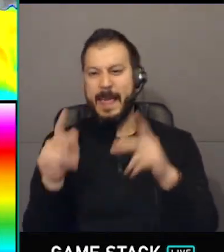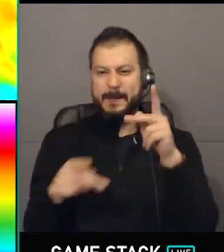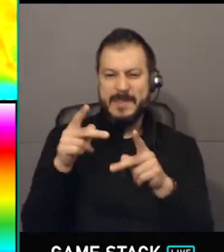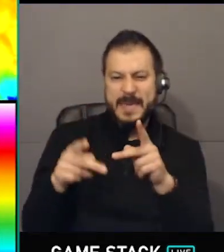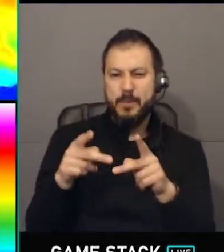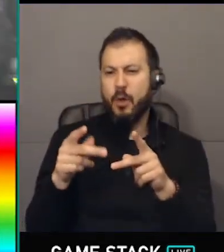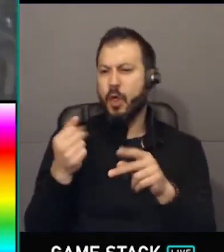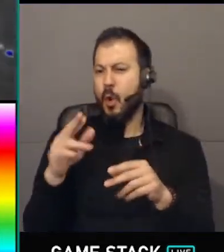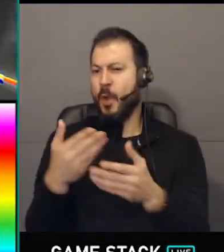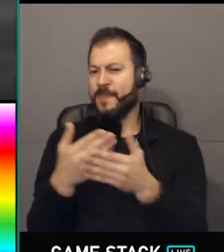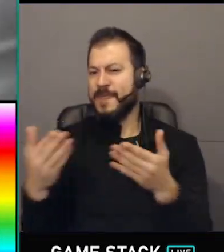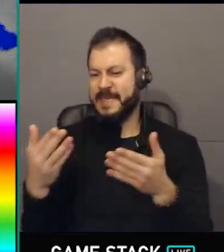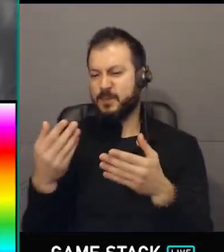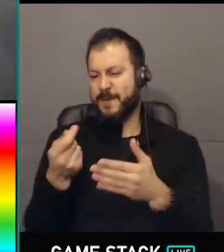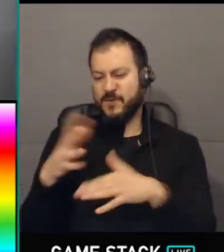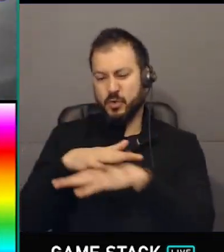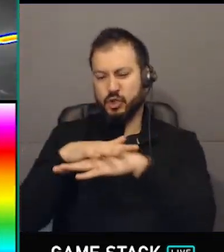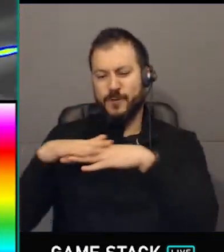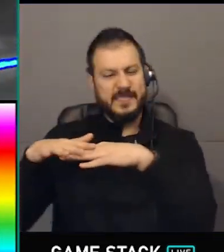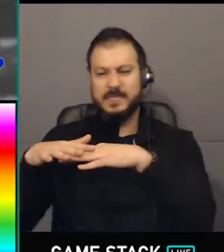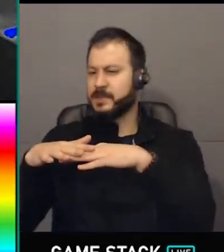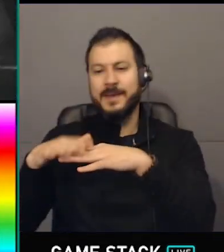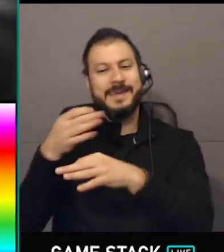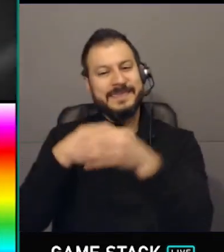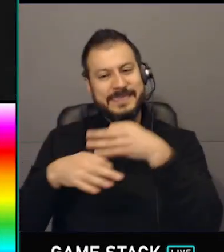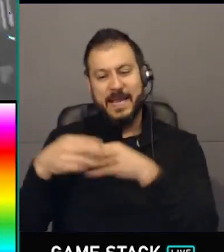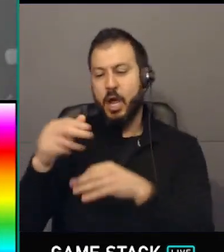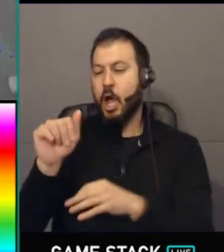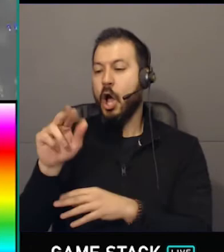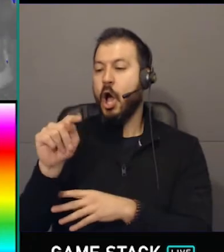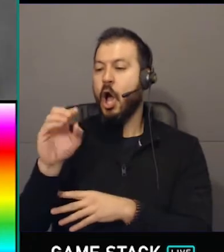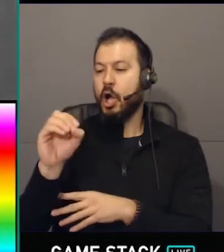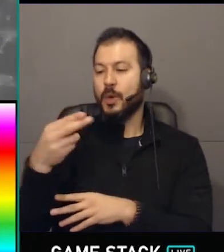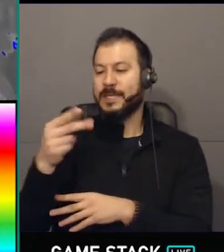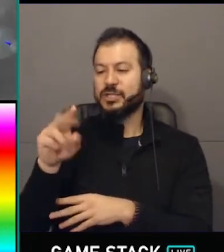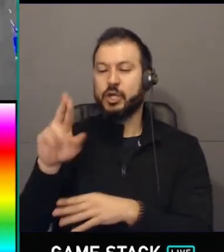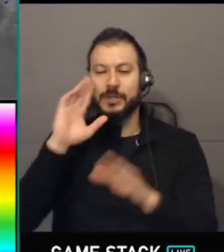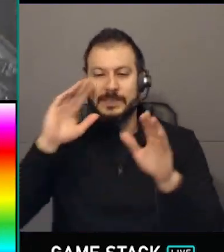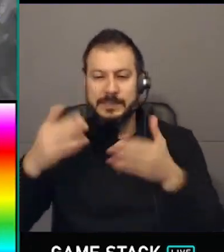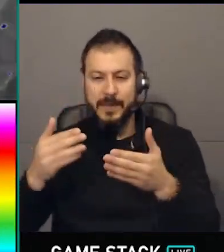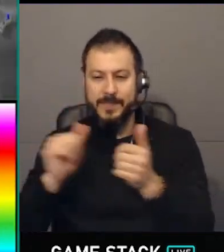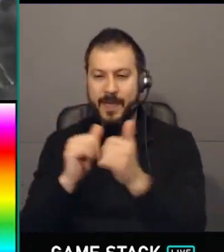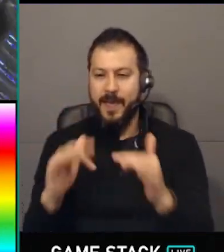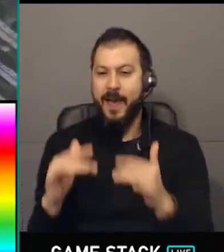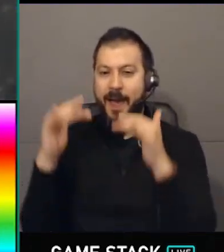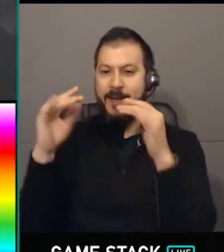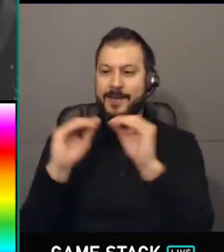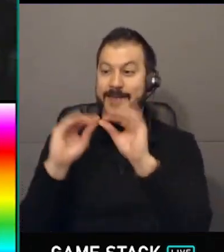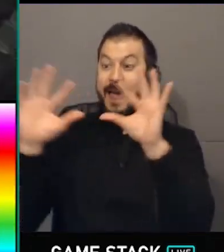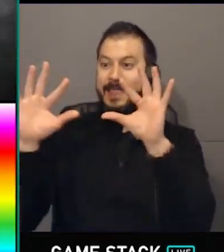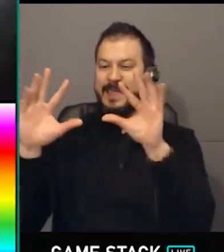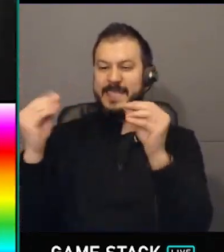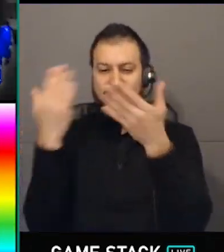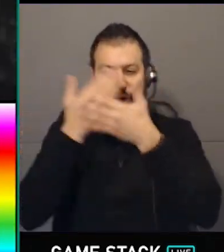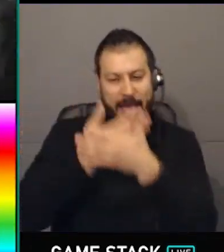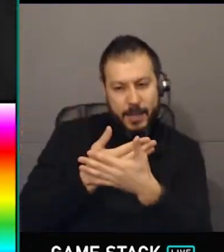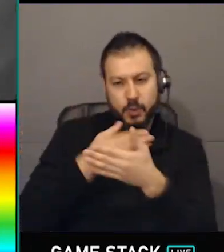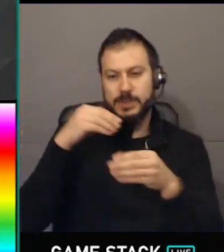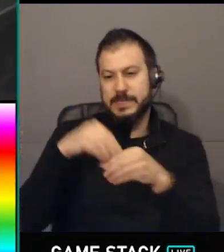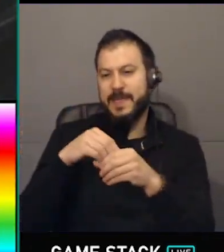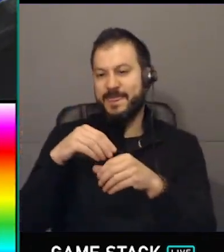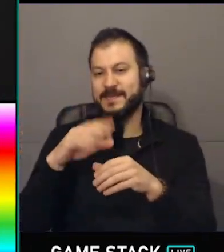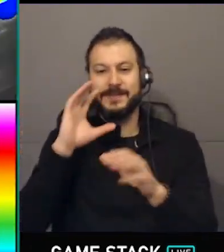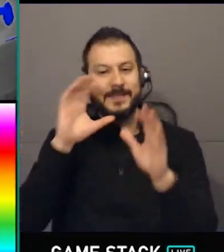with diffuse surfaces. Instead, Auto HDR focuses on enhancing the highlights and shadows in the scene, most visibly